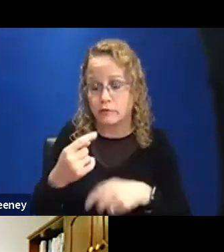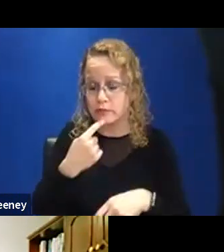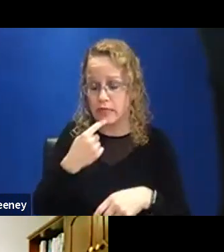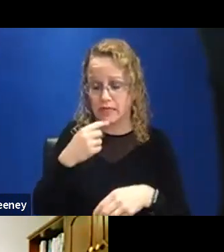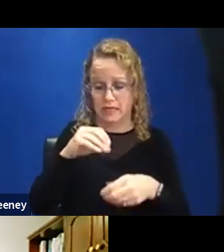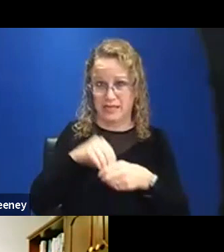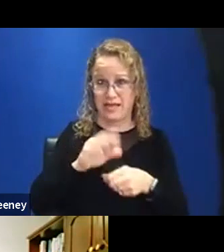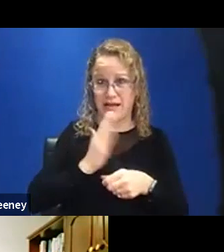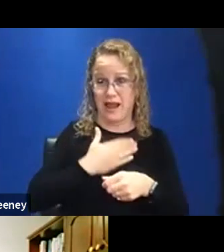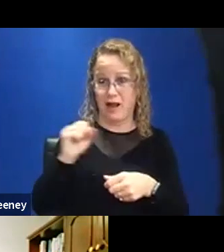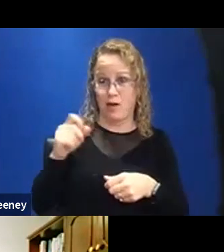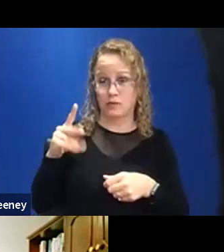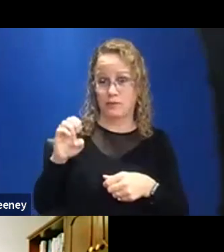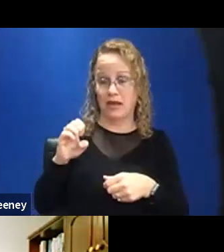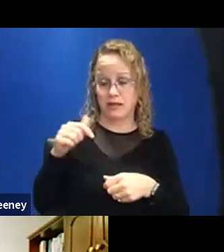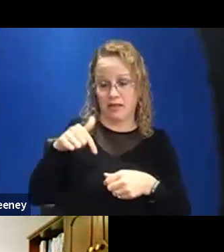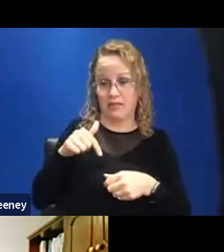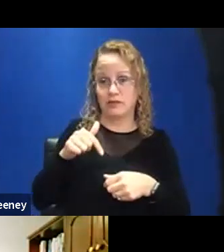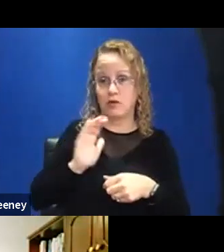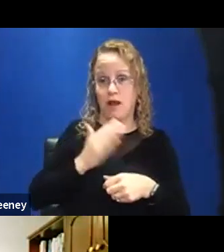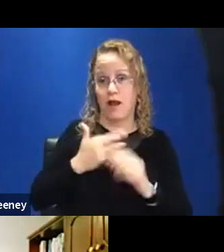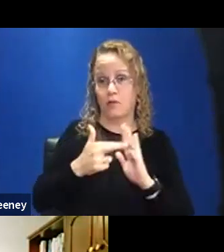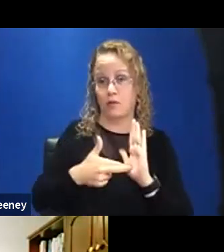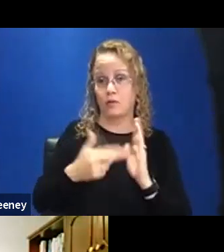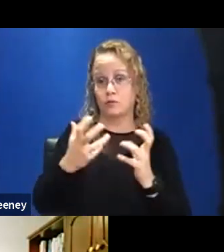our space, these are the rules that we're going to set up.